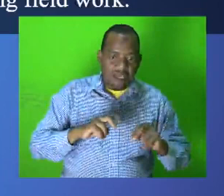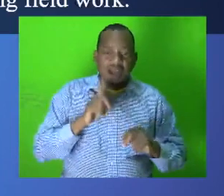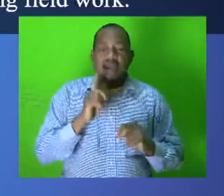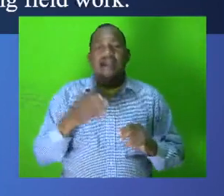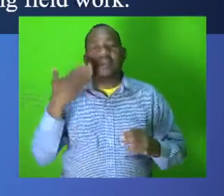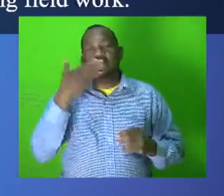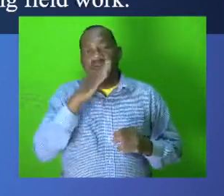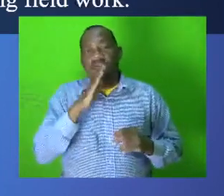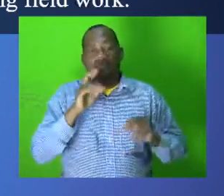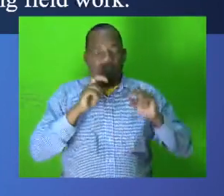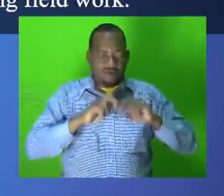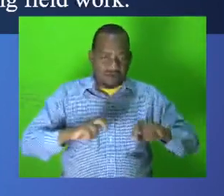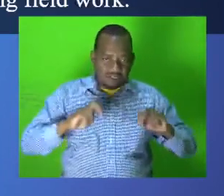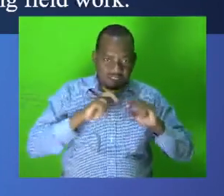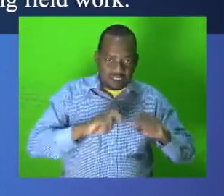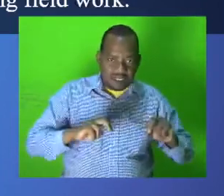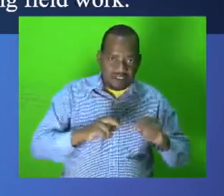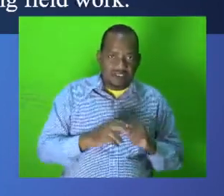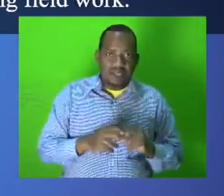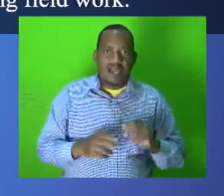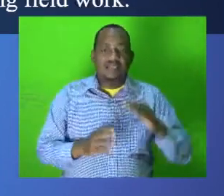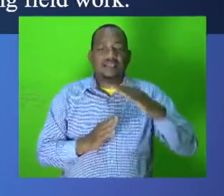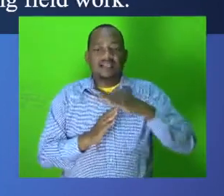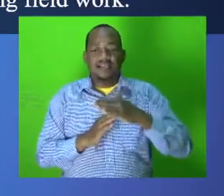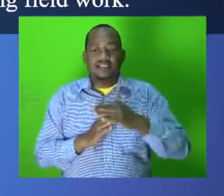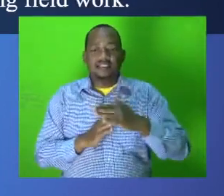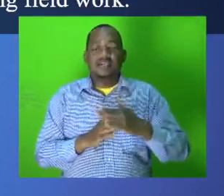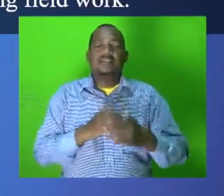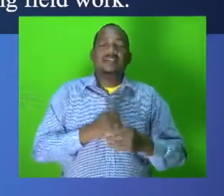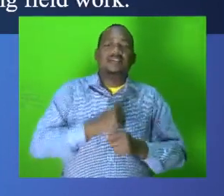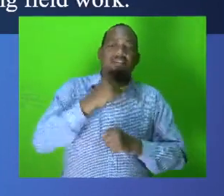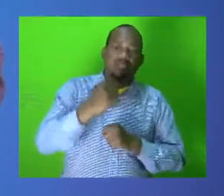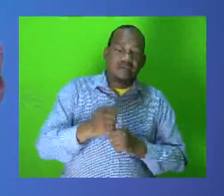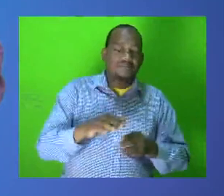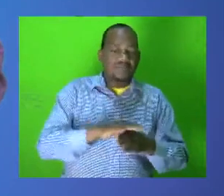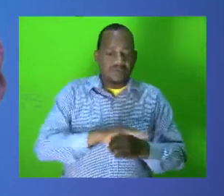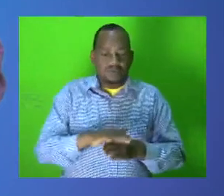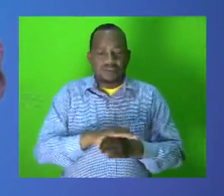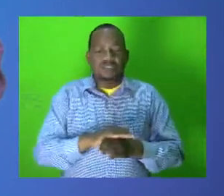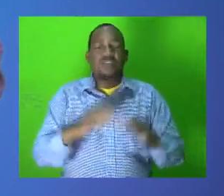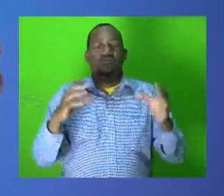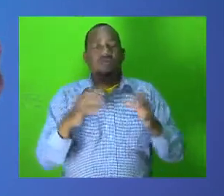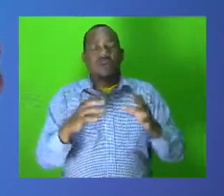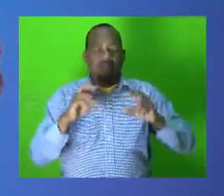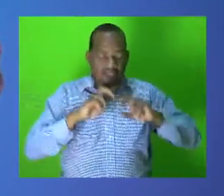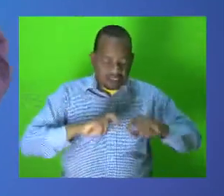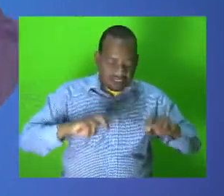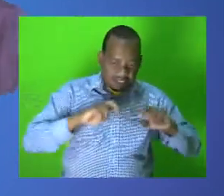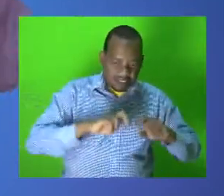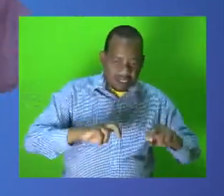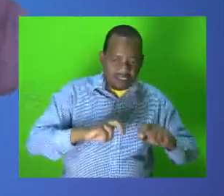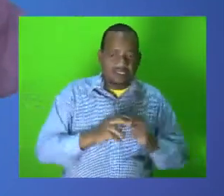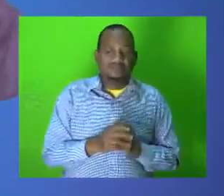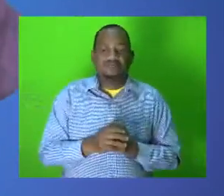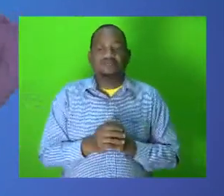toward data gathering during a field work. My dear students